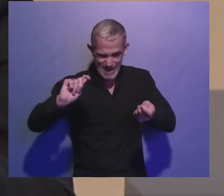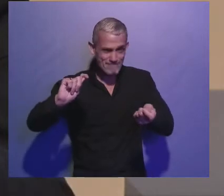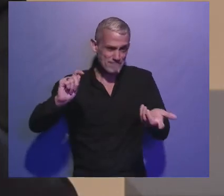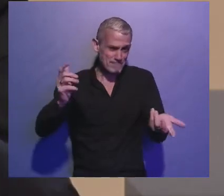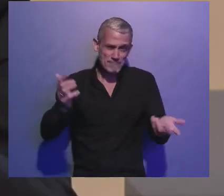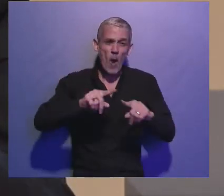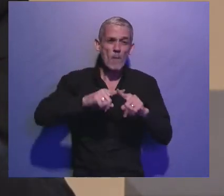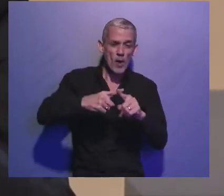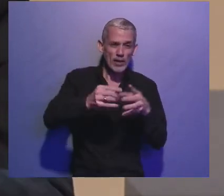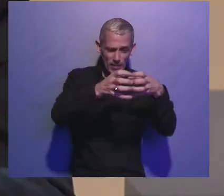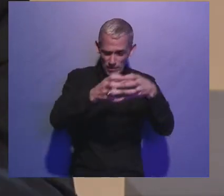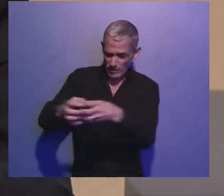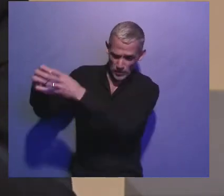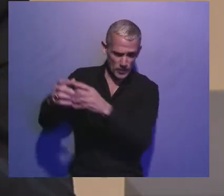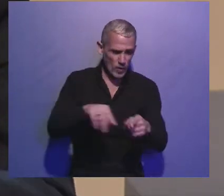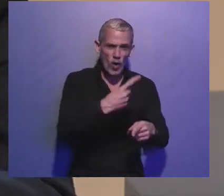see